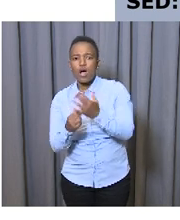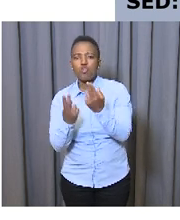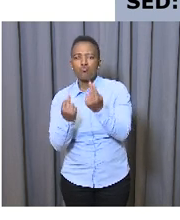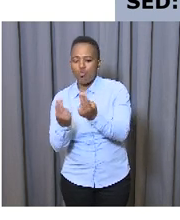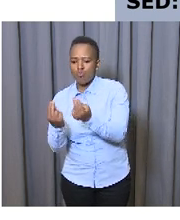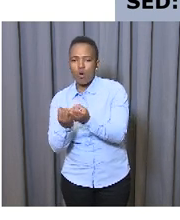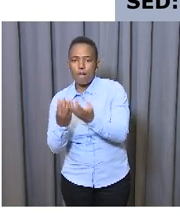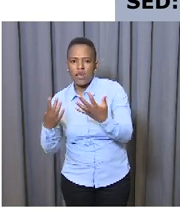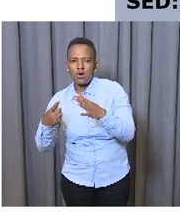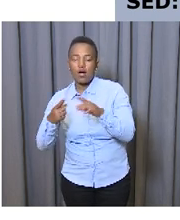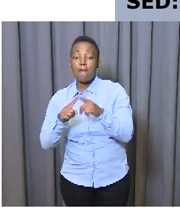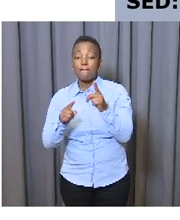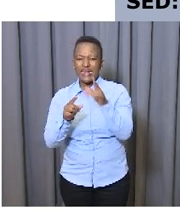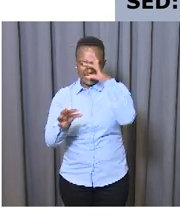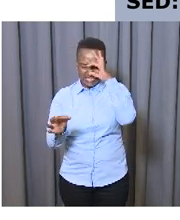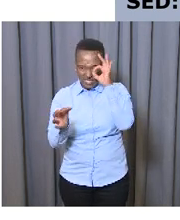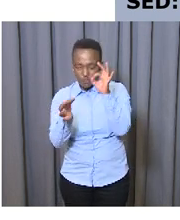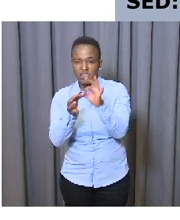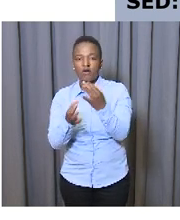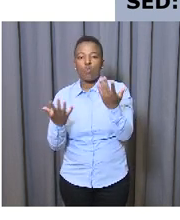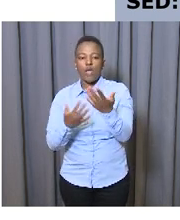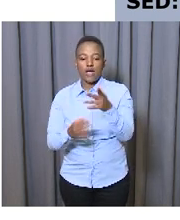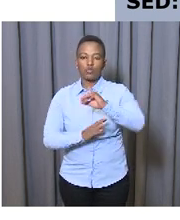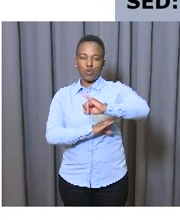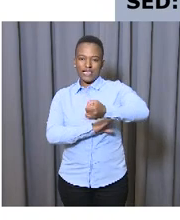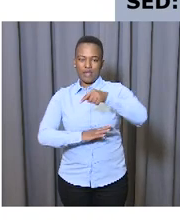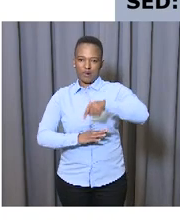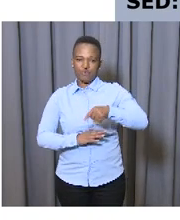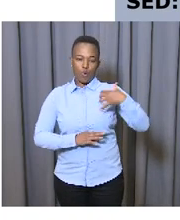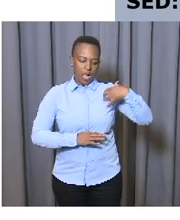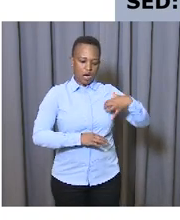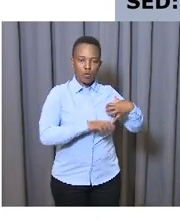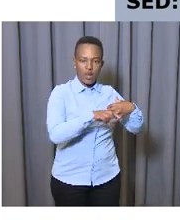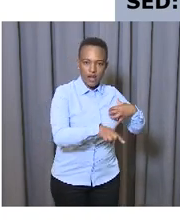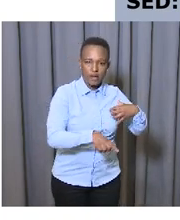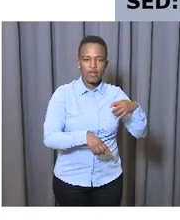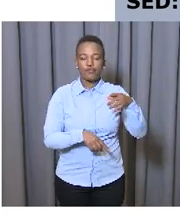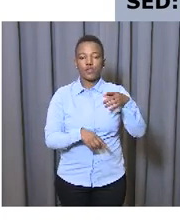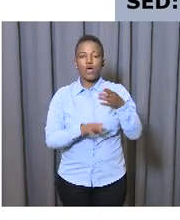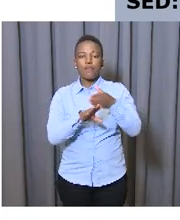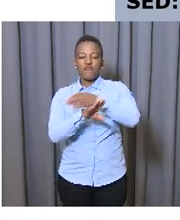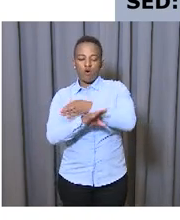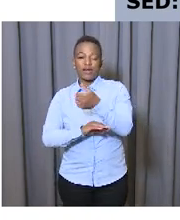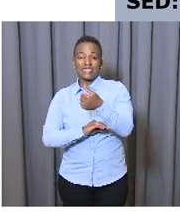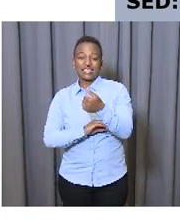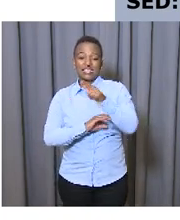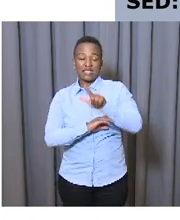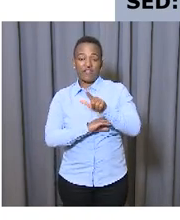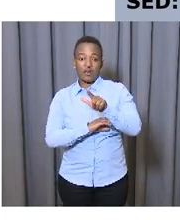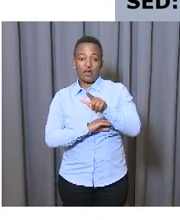region, but in particular in Johannesburg, when we have 167